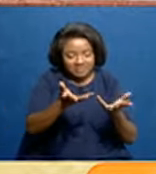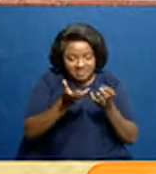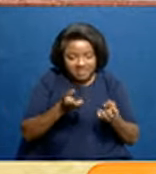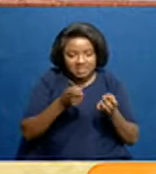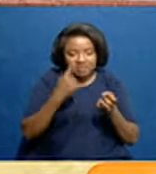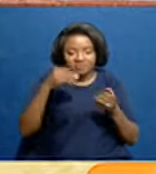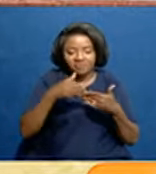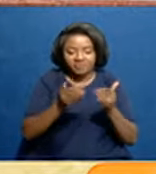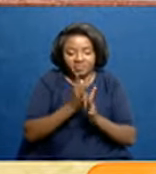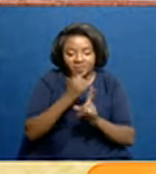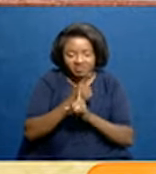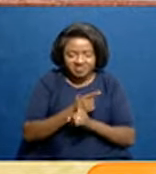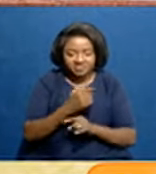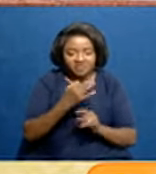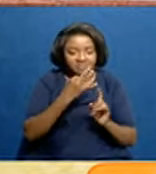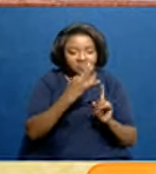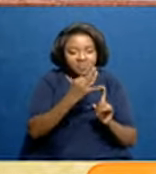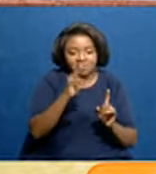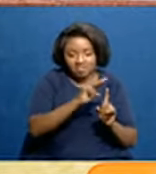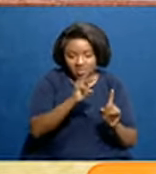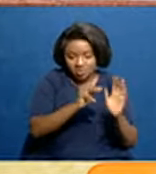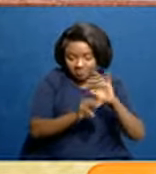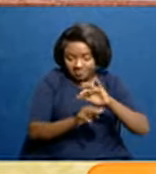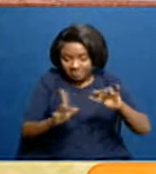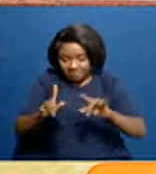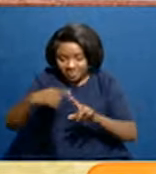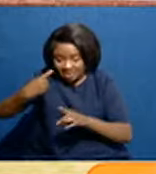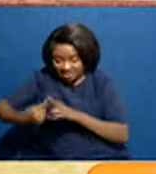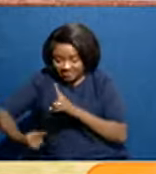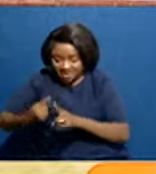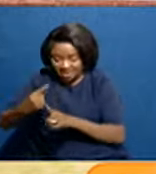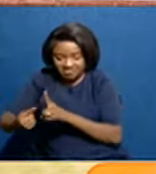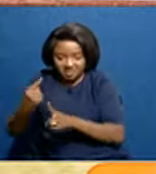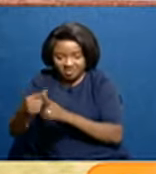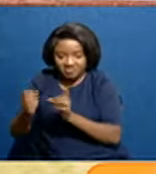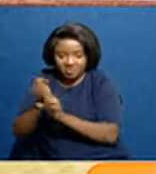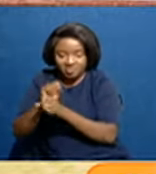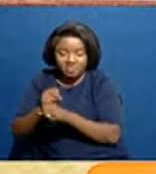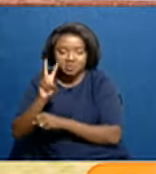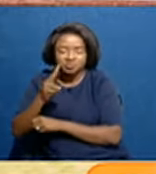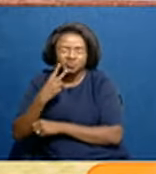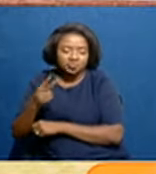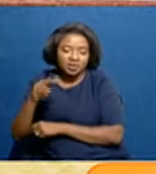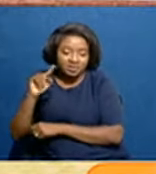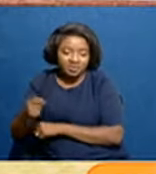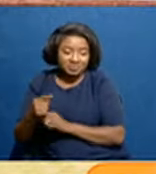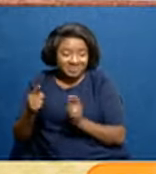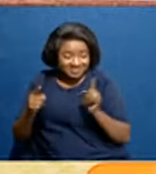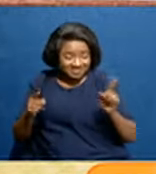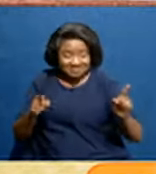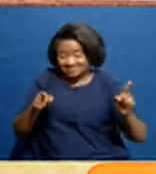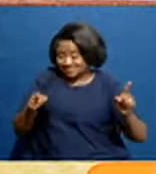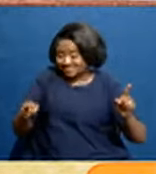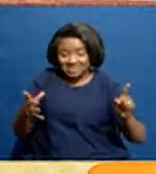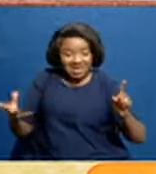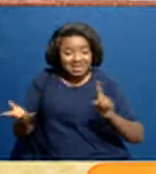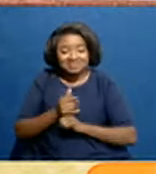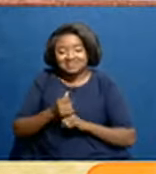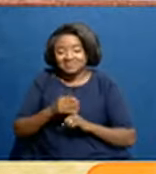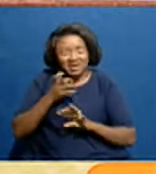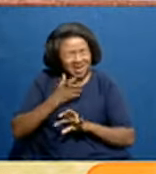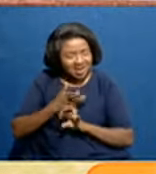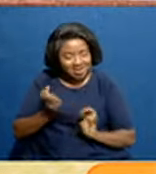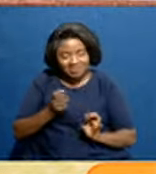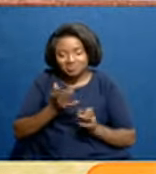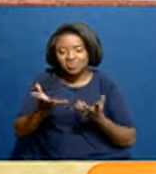creating another 200,000. Correct. So over time, it's going to take a bit of time because, Jeff, the situation we find ourselves